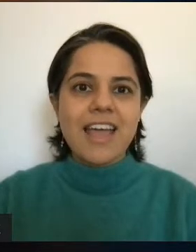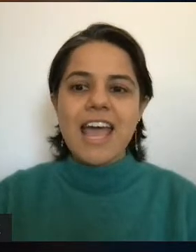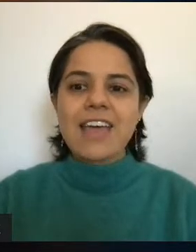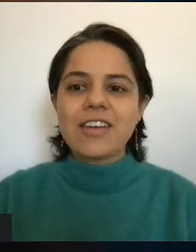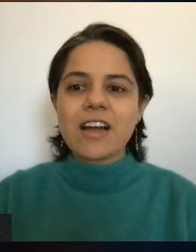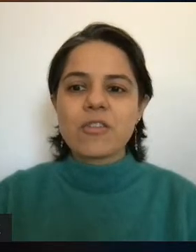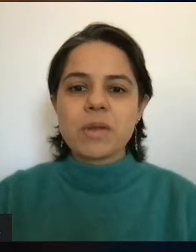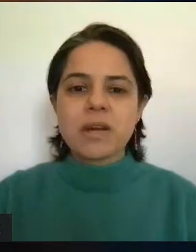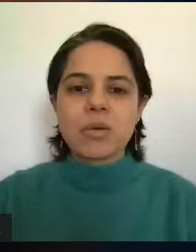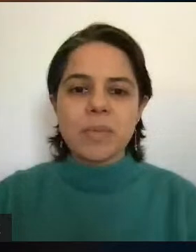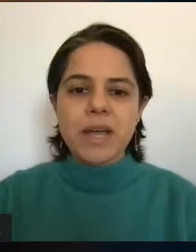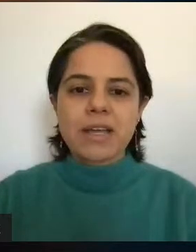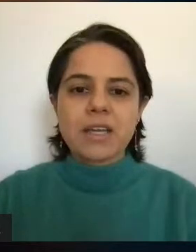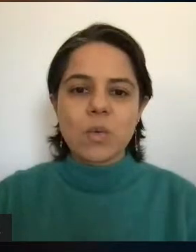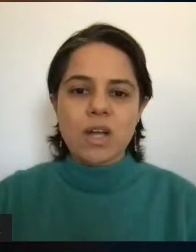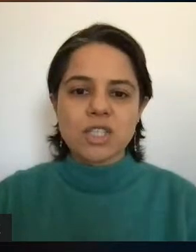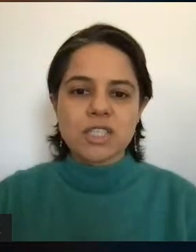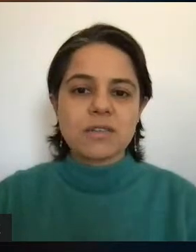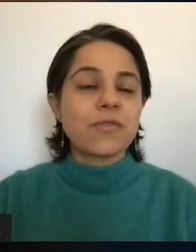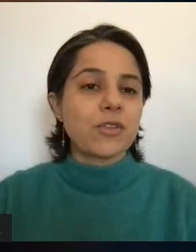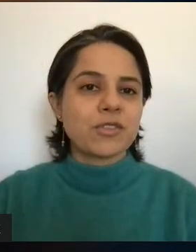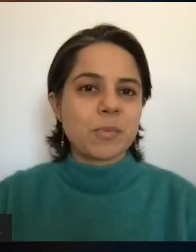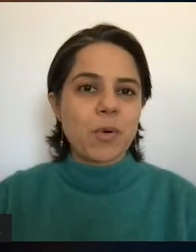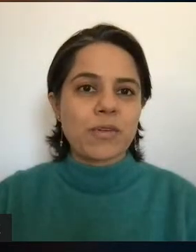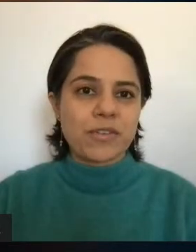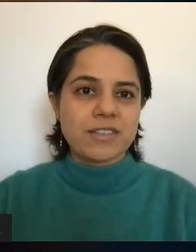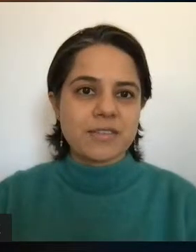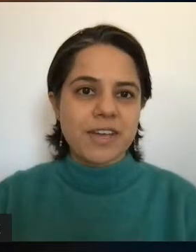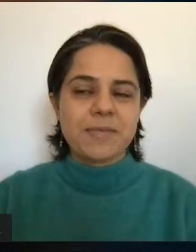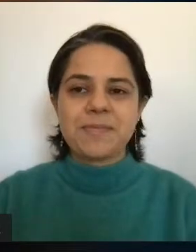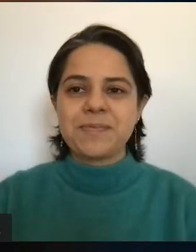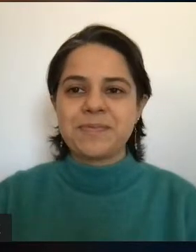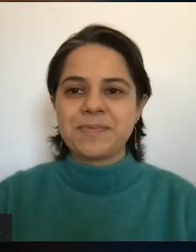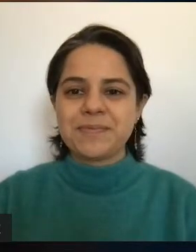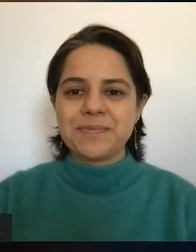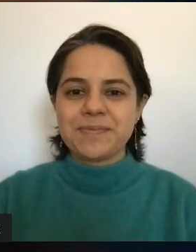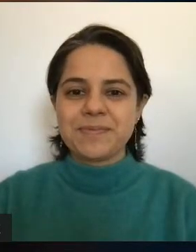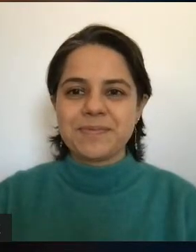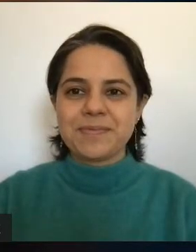Canada and the Government of Quebec in Washington for their support for this event.